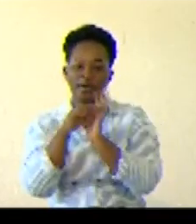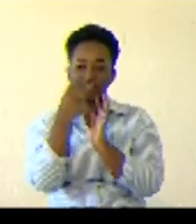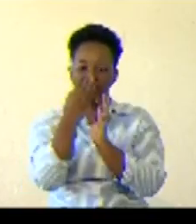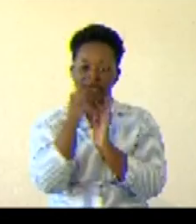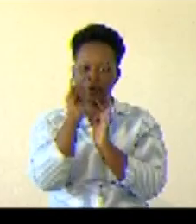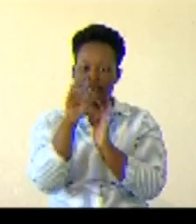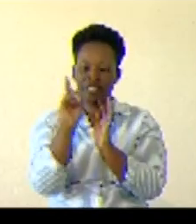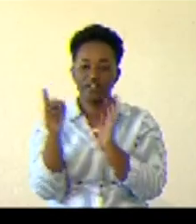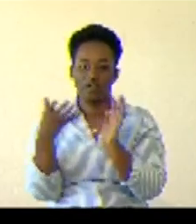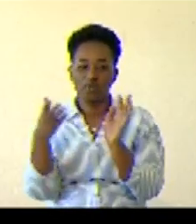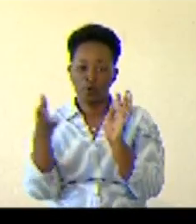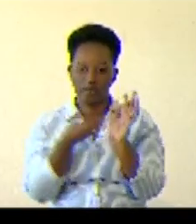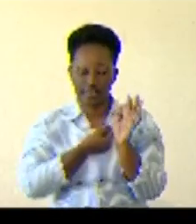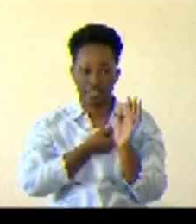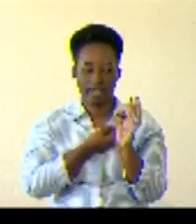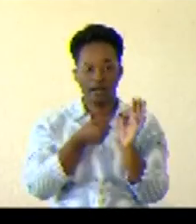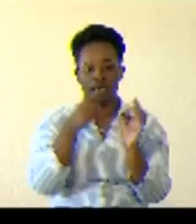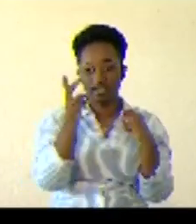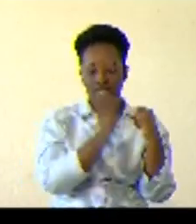disposable income, which is equal to